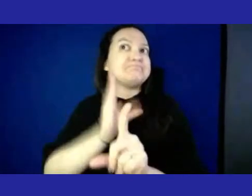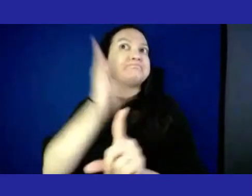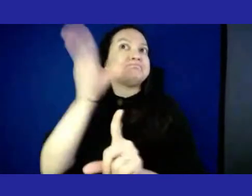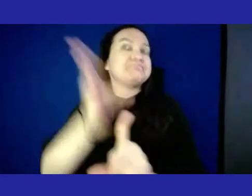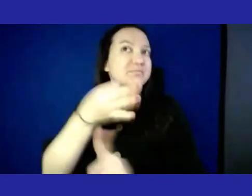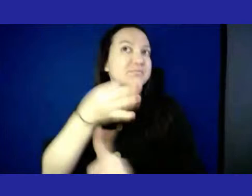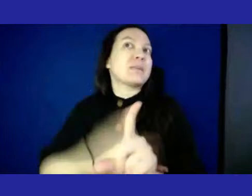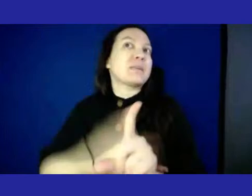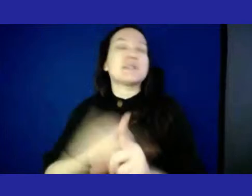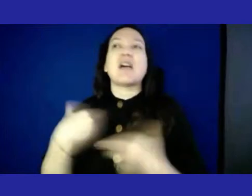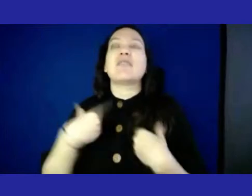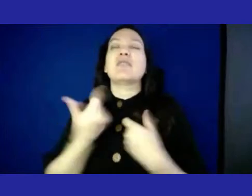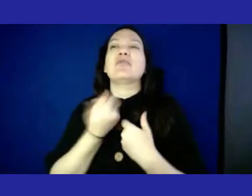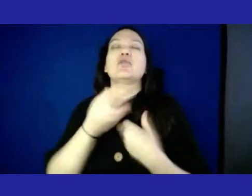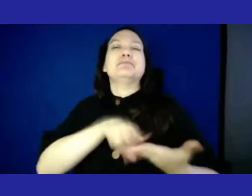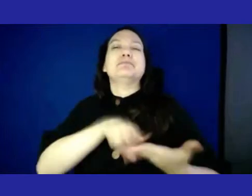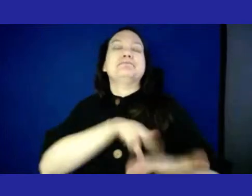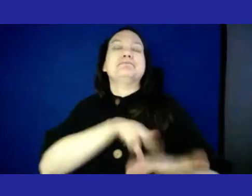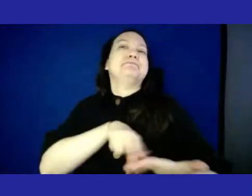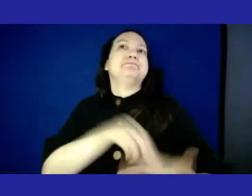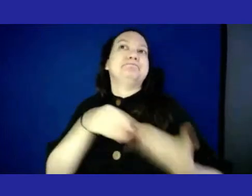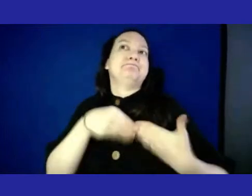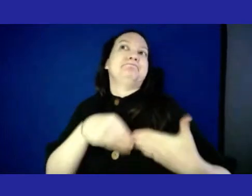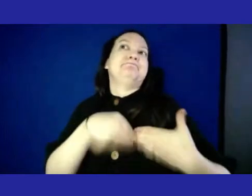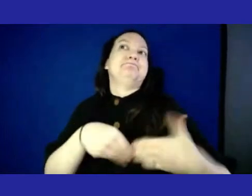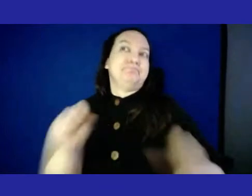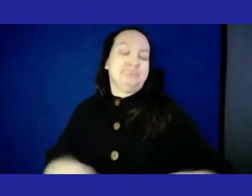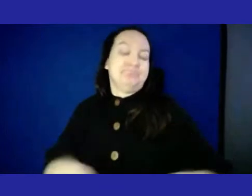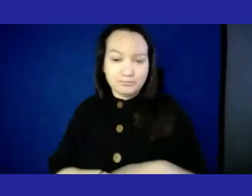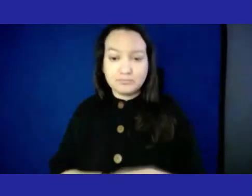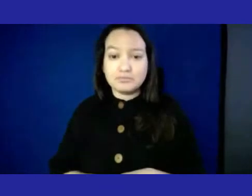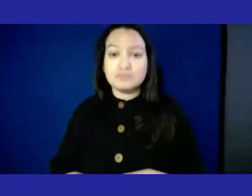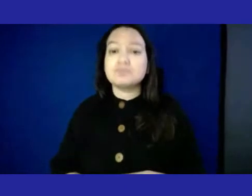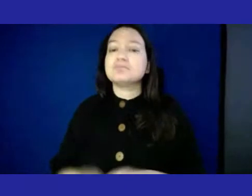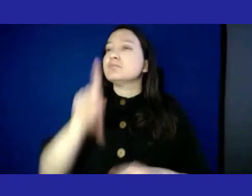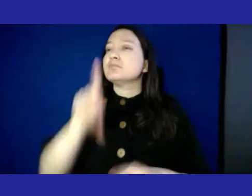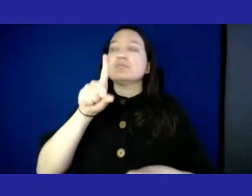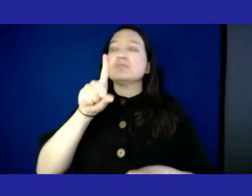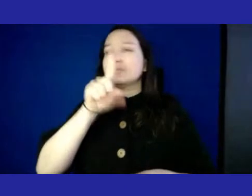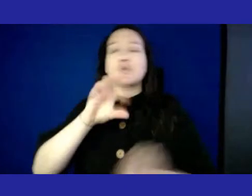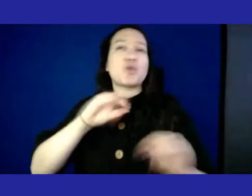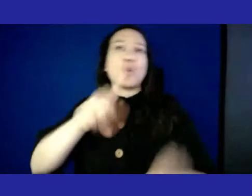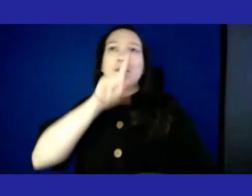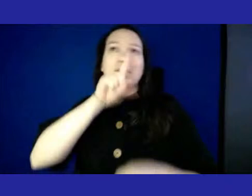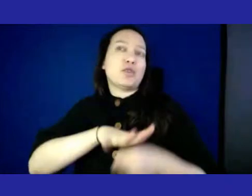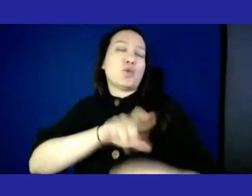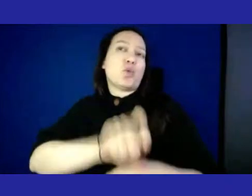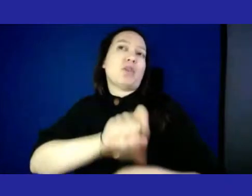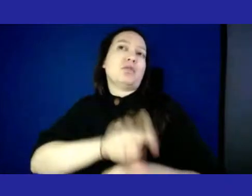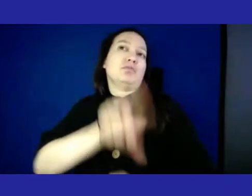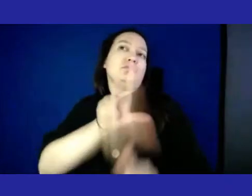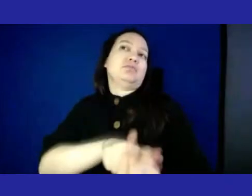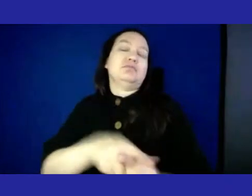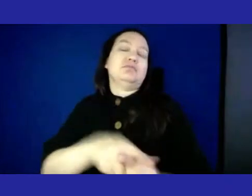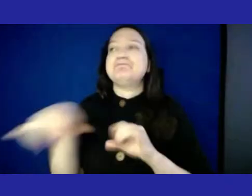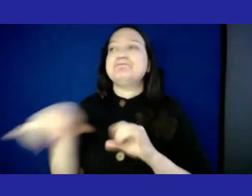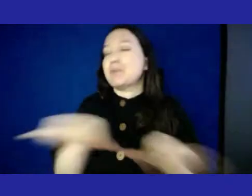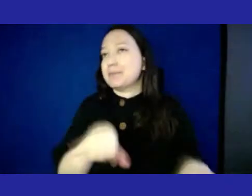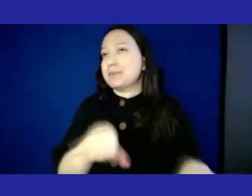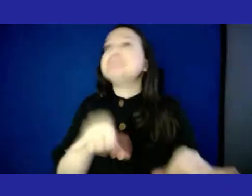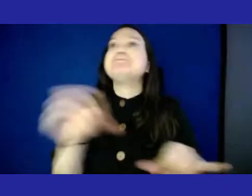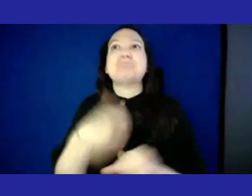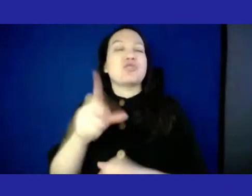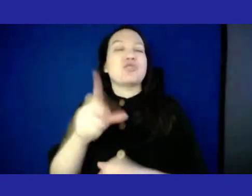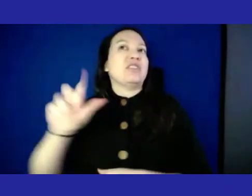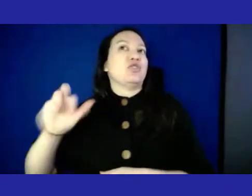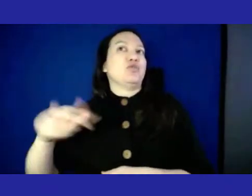So having a few different vendors gives us some flexibility on that. There's no guaranteed work assignment for any of the vendors, much like other